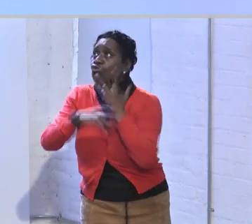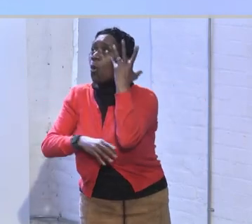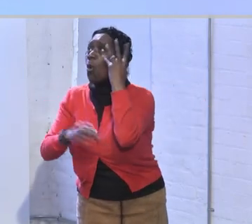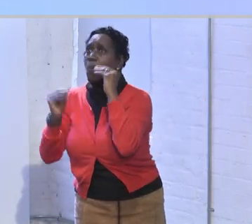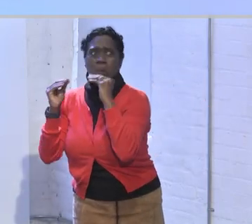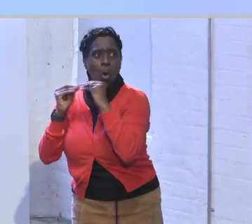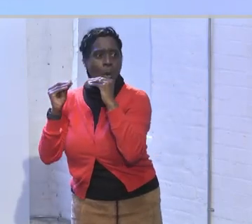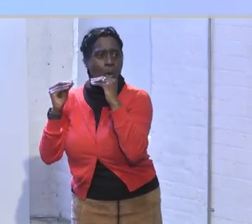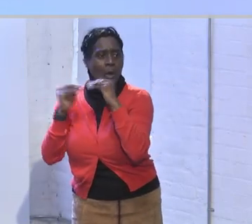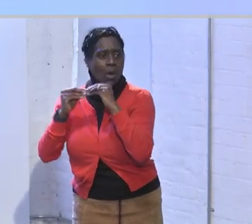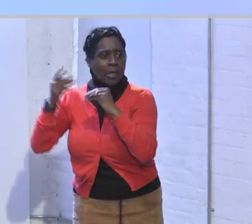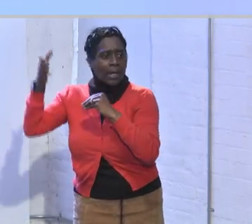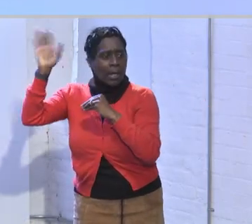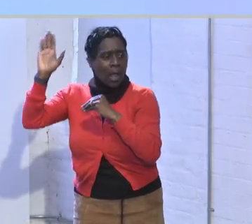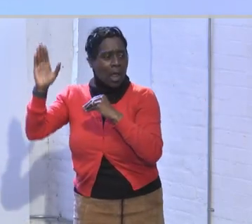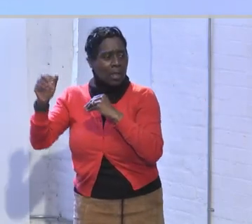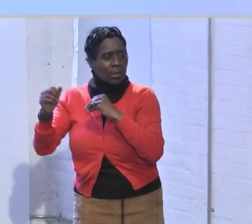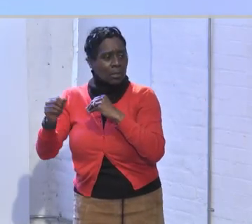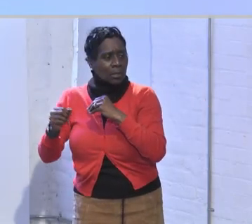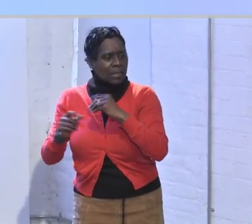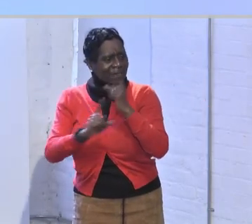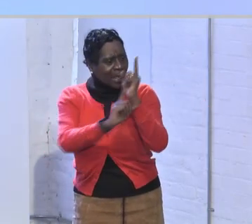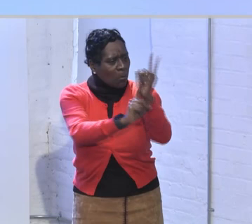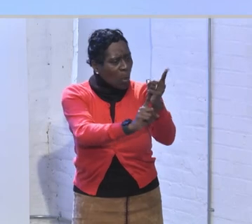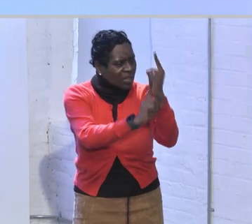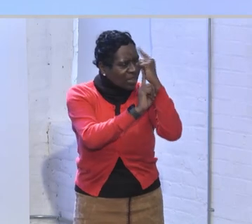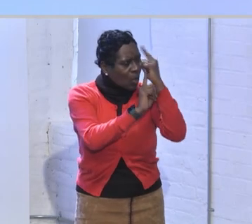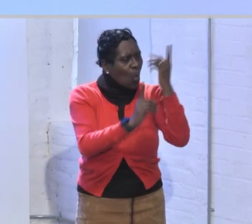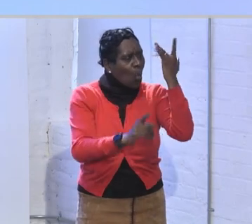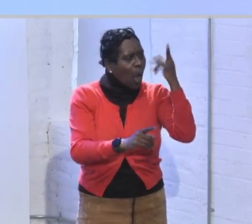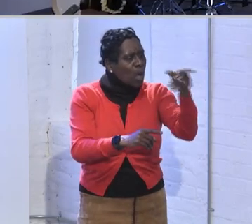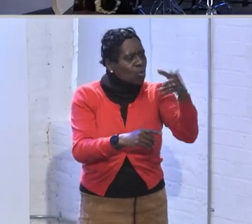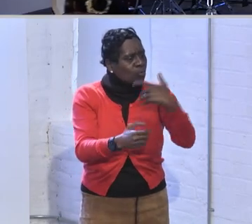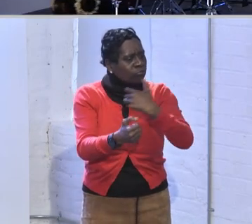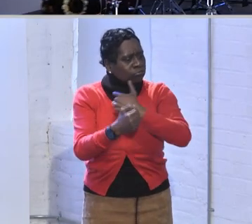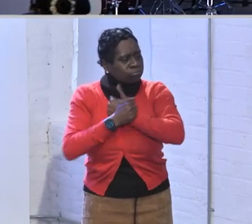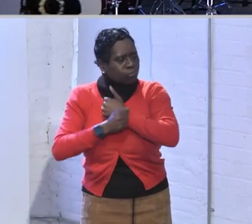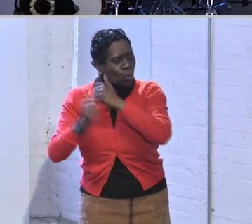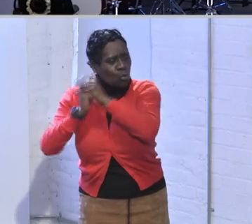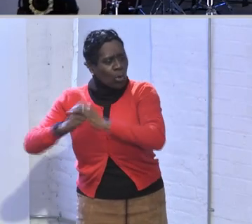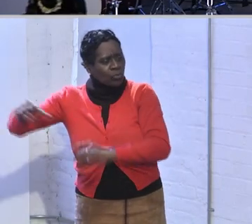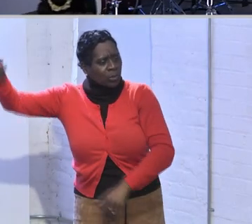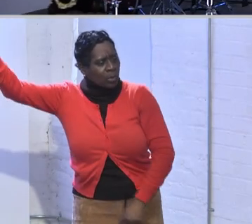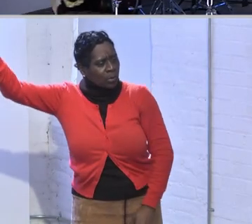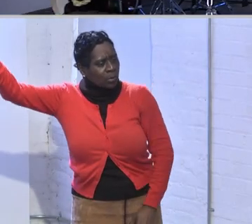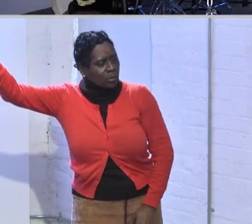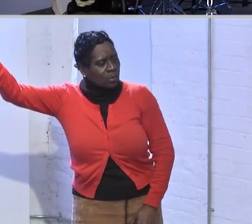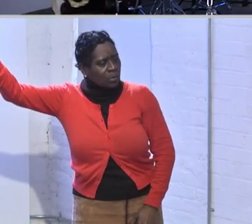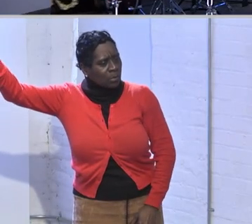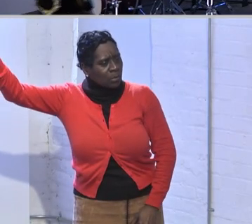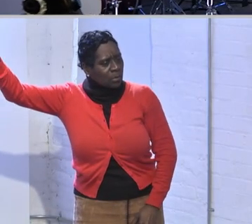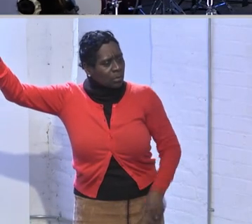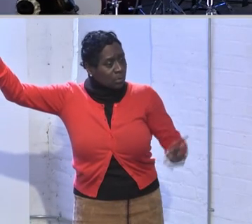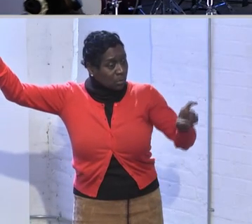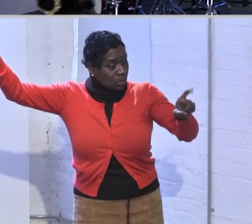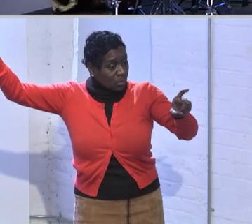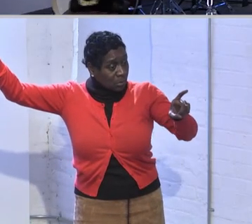God? So take a moment and think about that. What causes you to grow in your love for God?